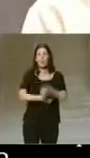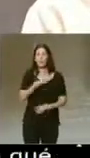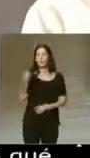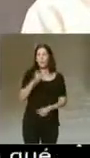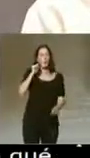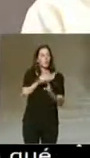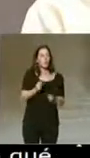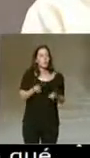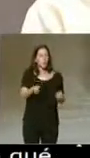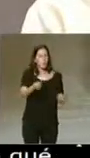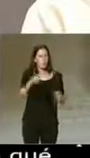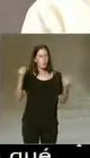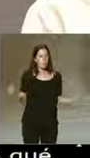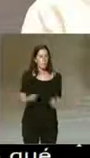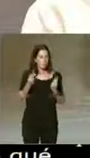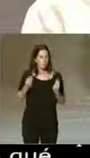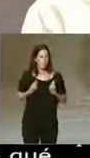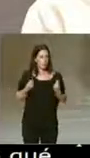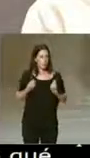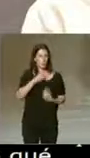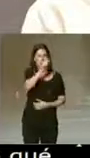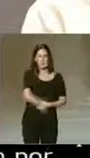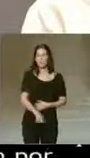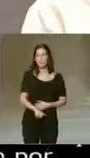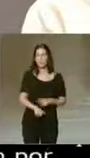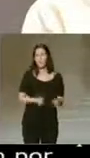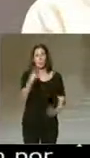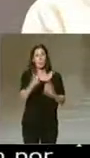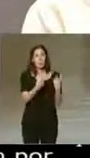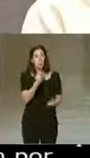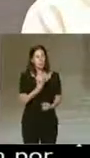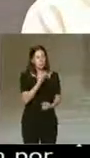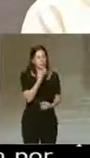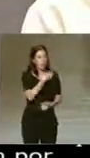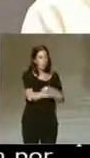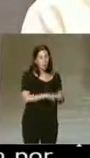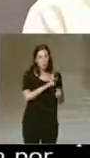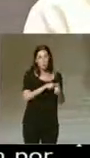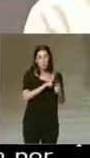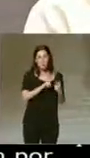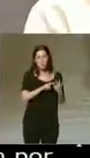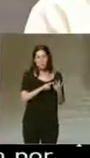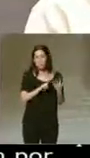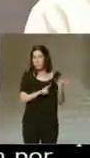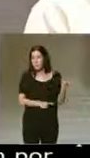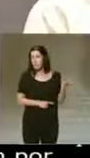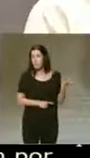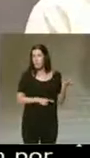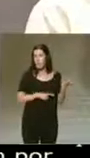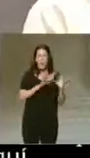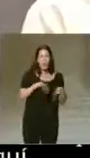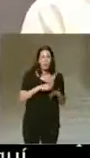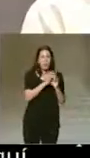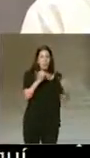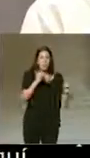about what you could do to make someone's life easier. And someone will raise their hand and say, yes, if I introduce